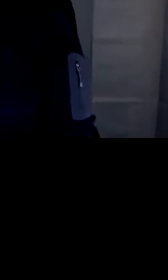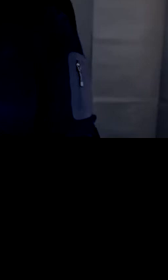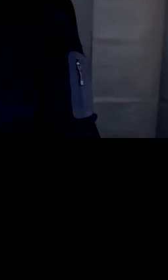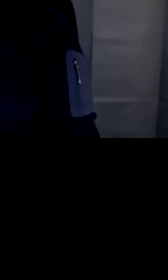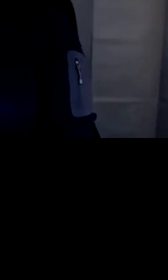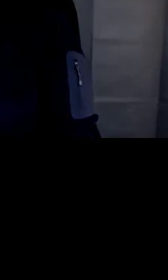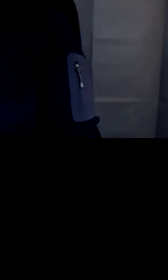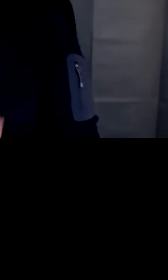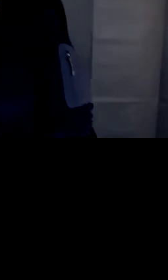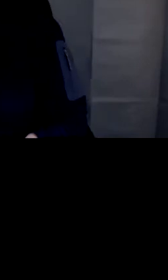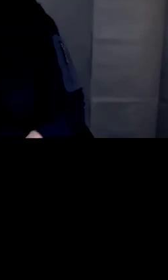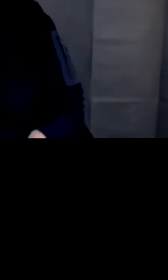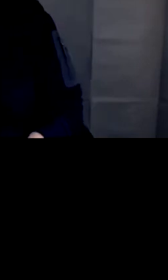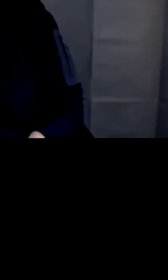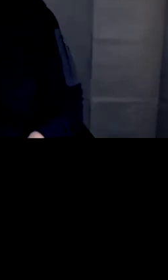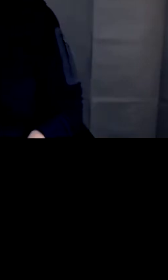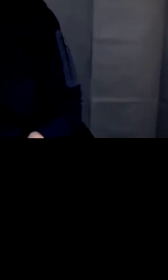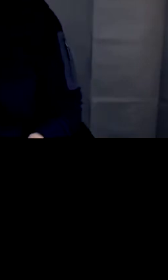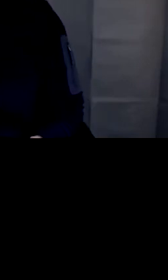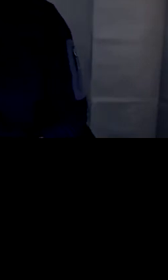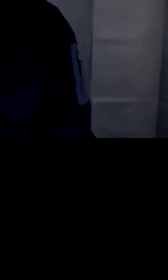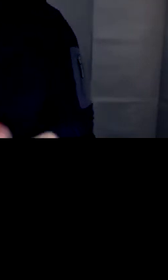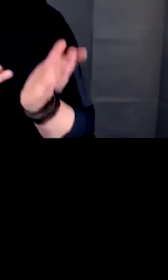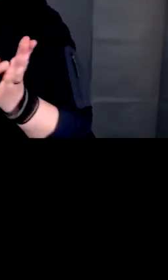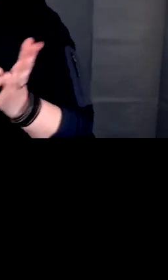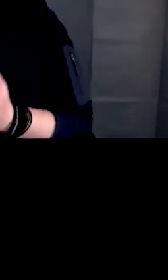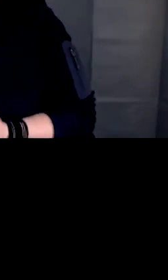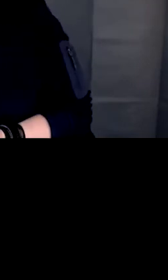Yeah, yeah, and to be honest with you,